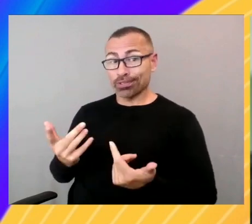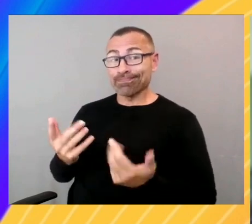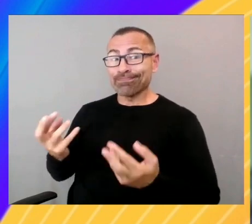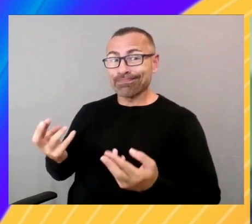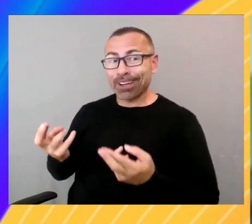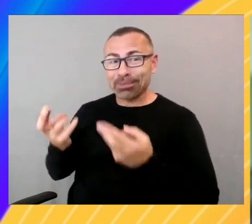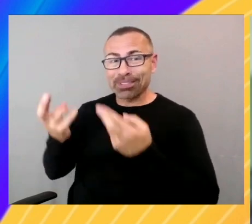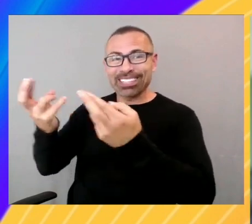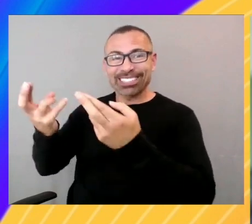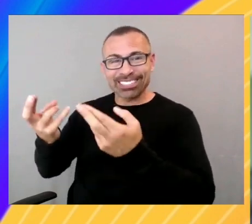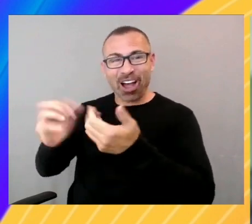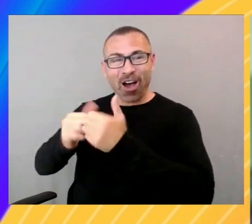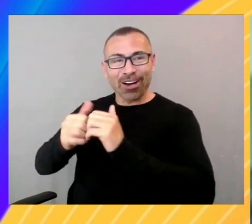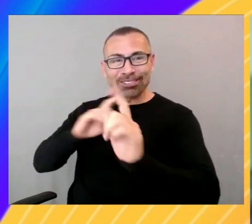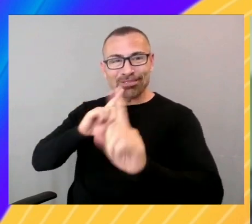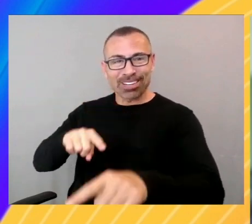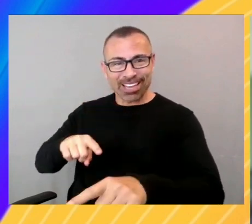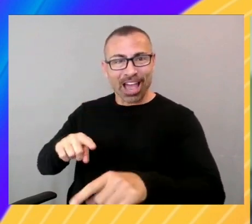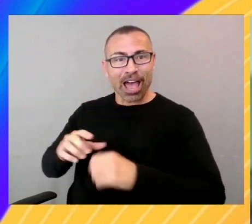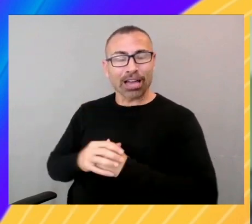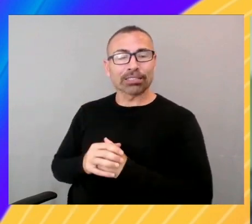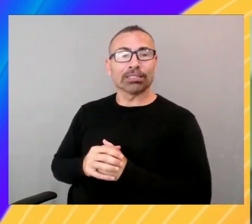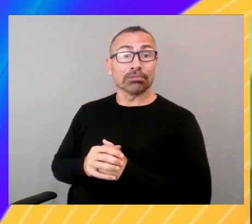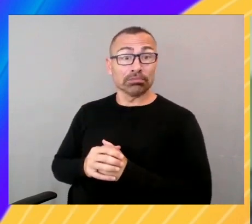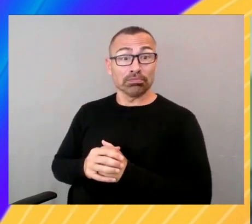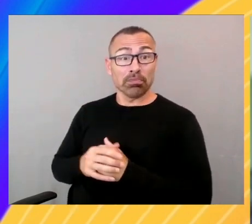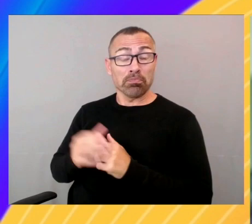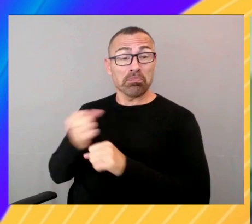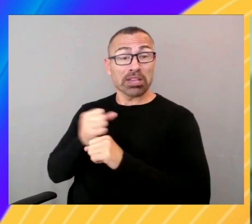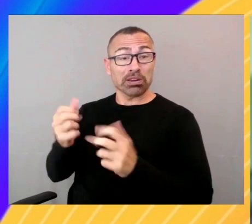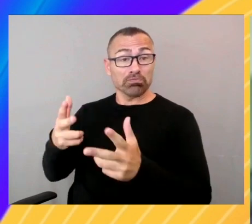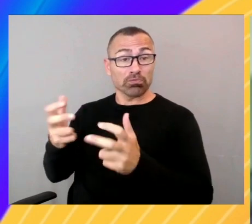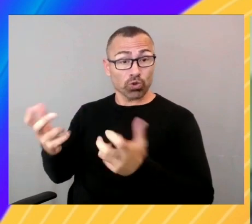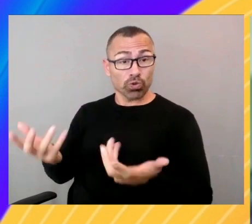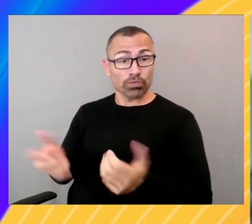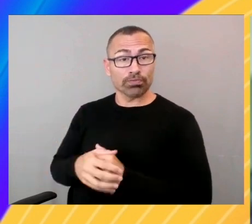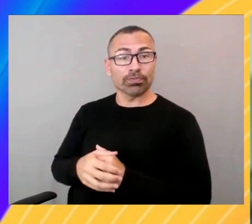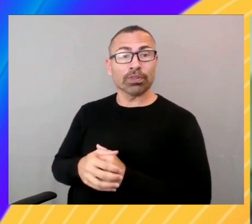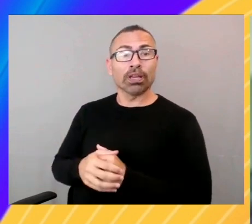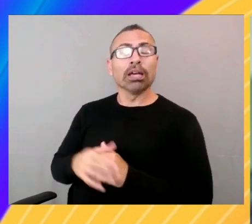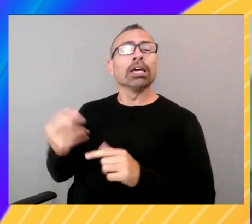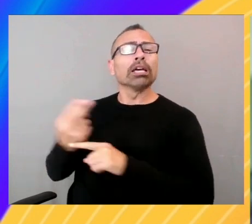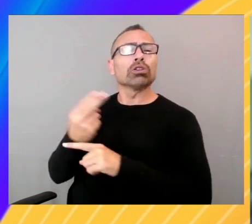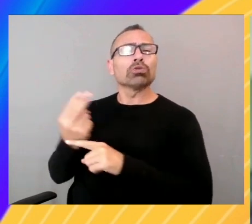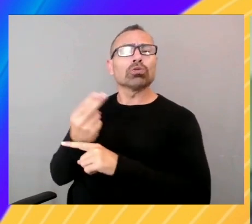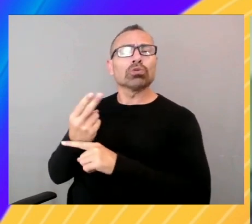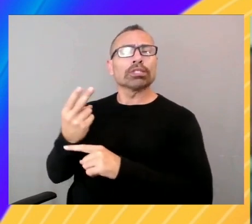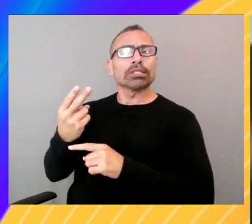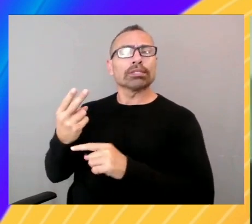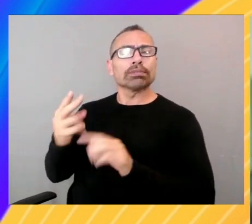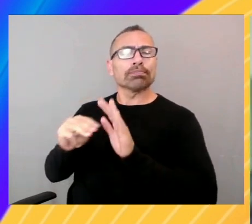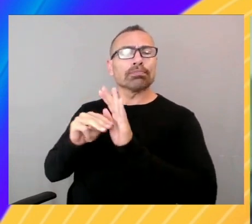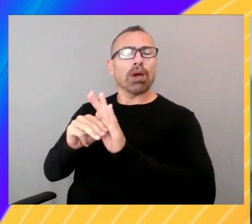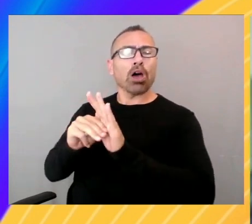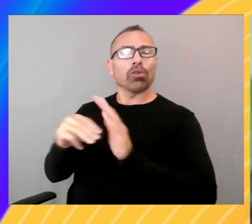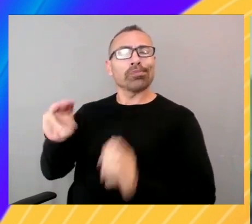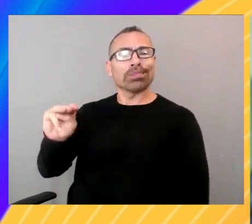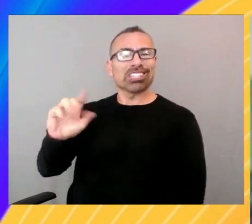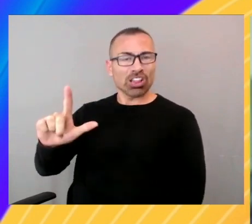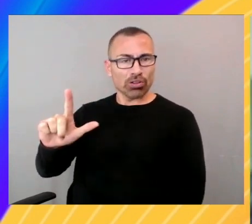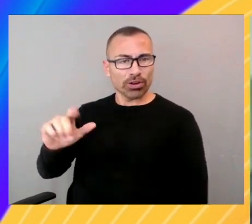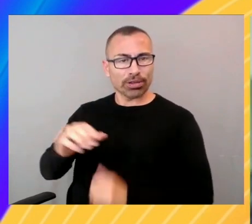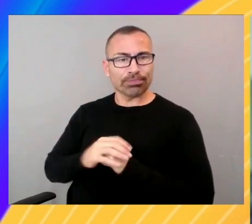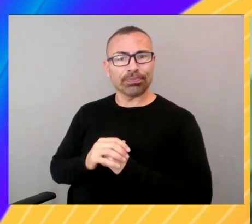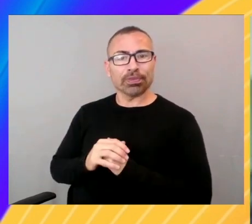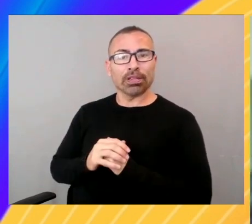quickly. So, and it's used the machine learning model that learning about your